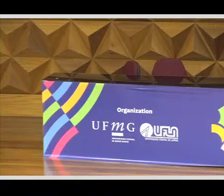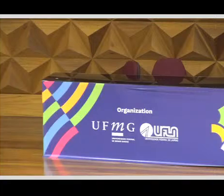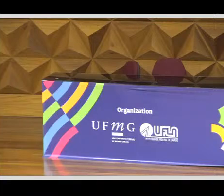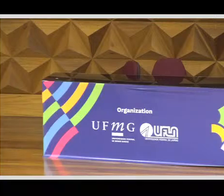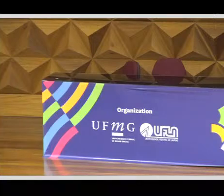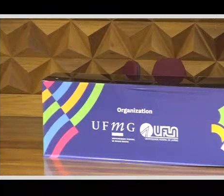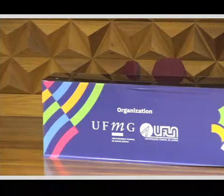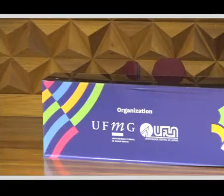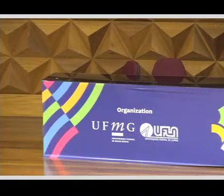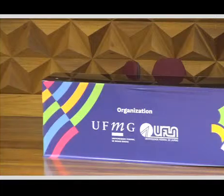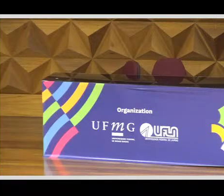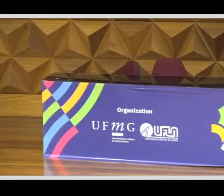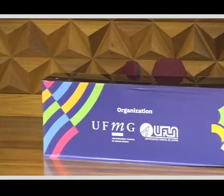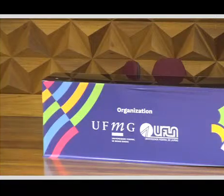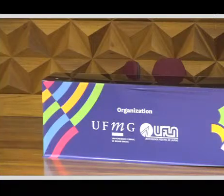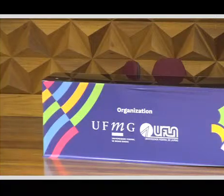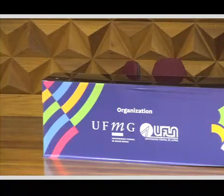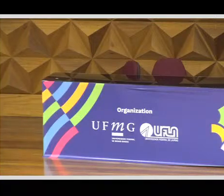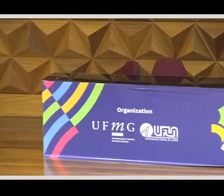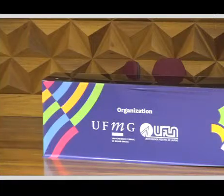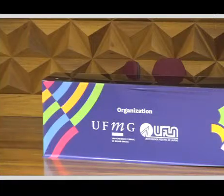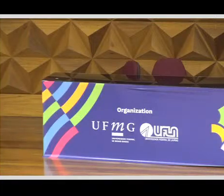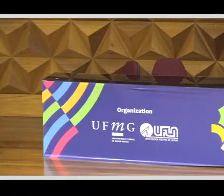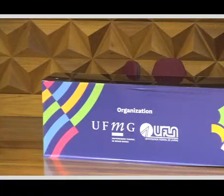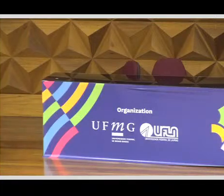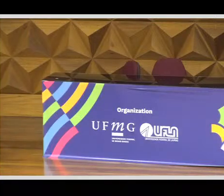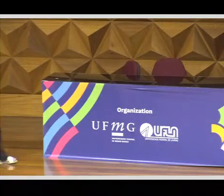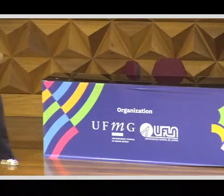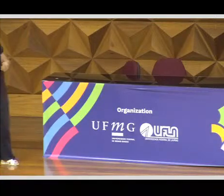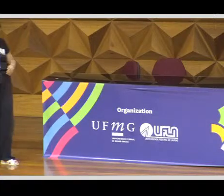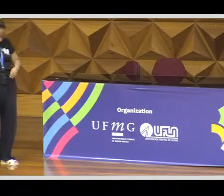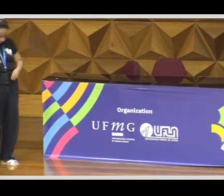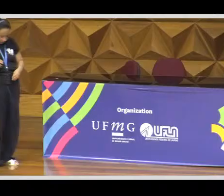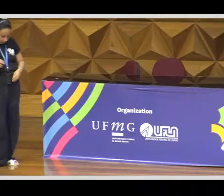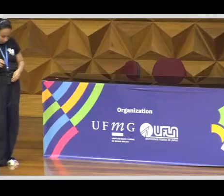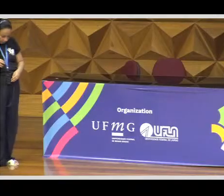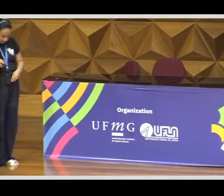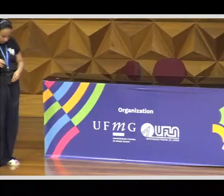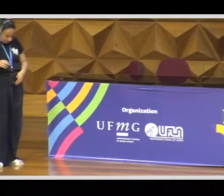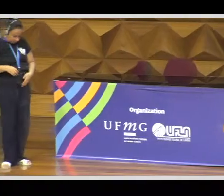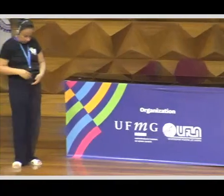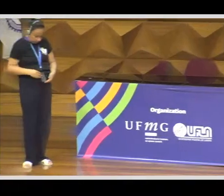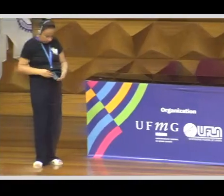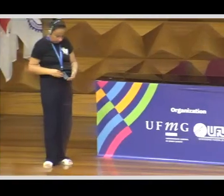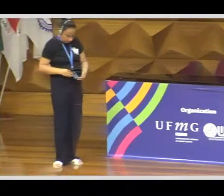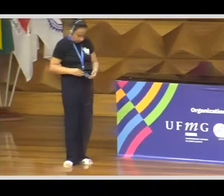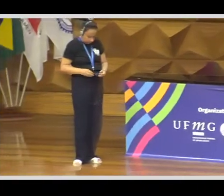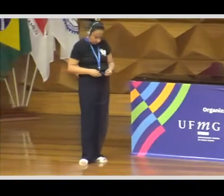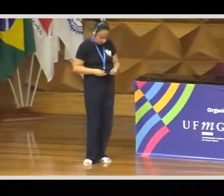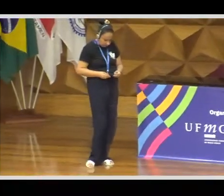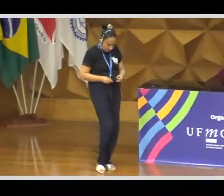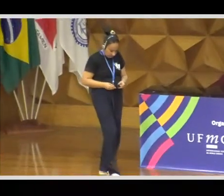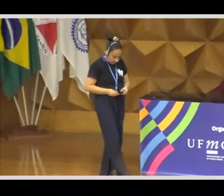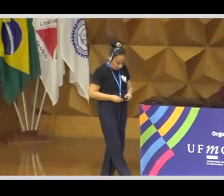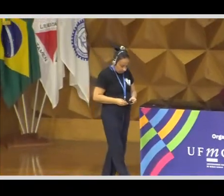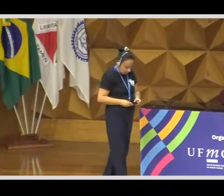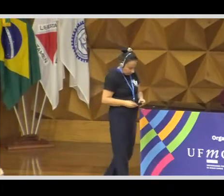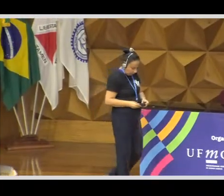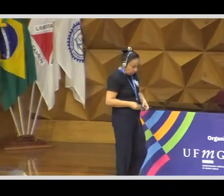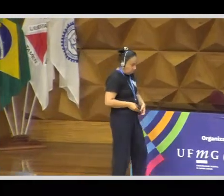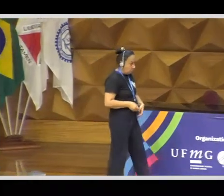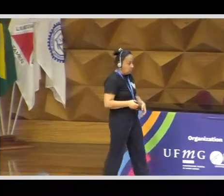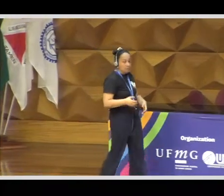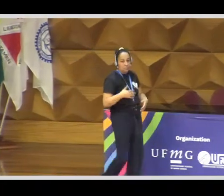and definitely not least keynote you have today, is Steve Brewster, which I would like armfully thanks for